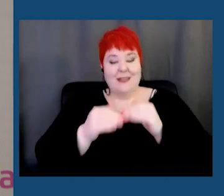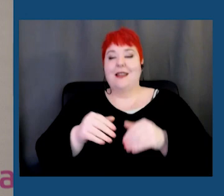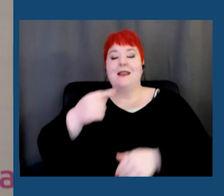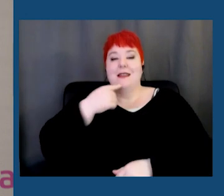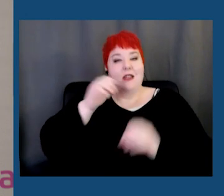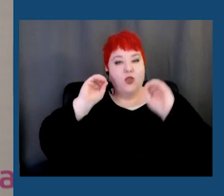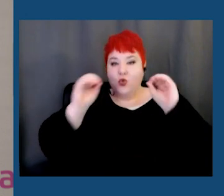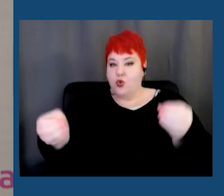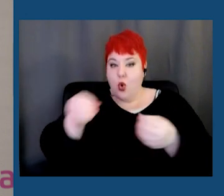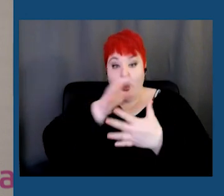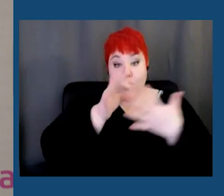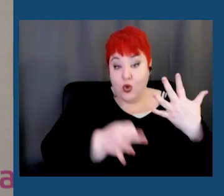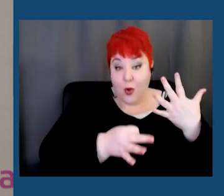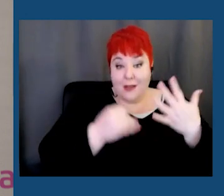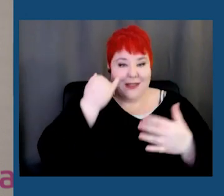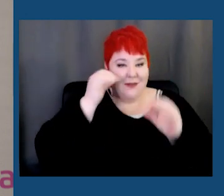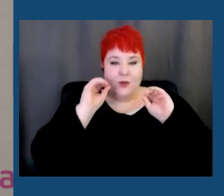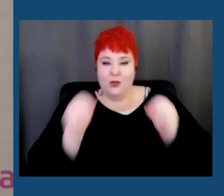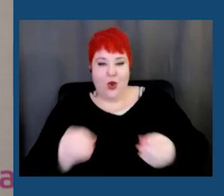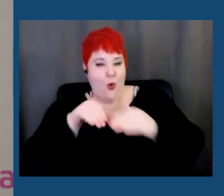is no access.